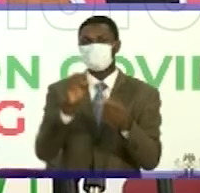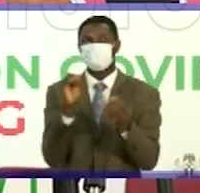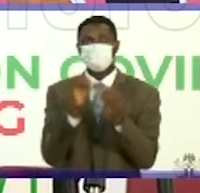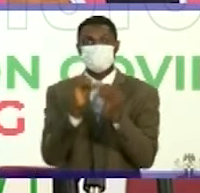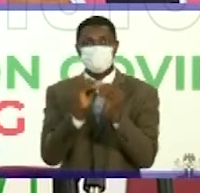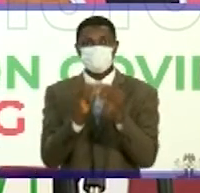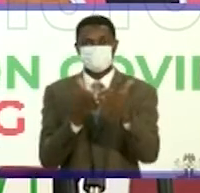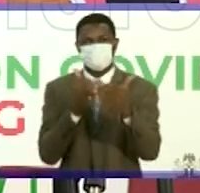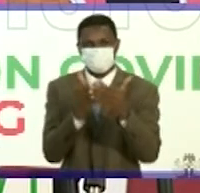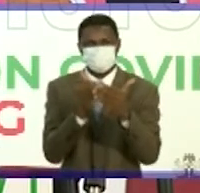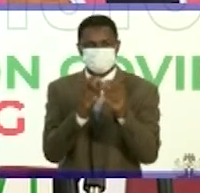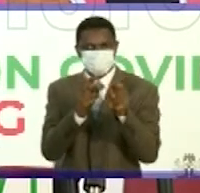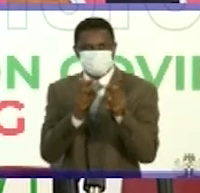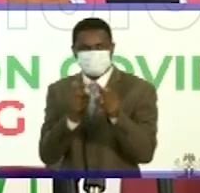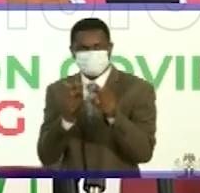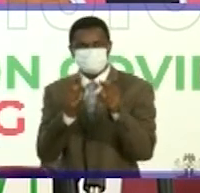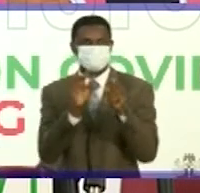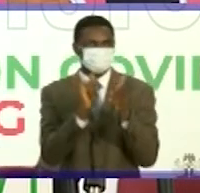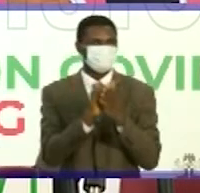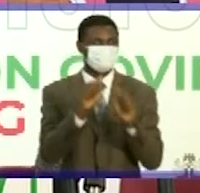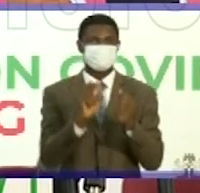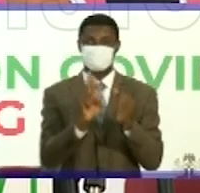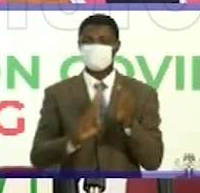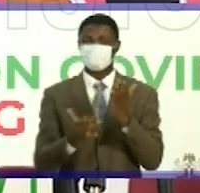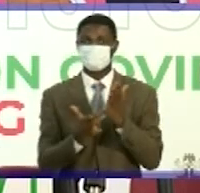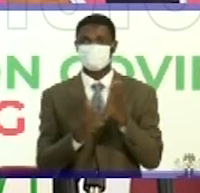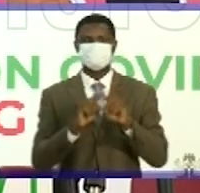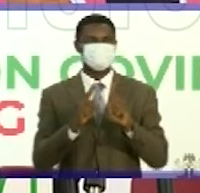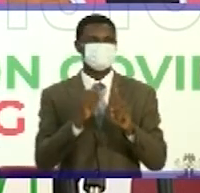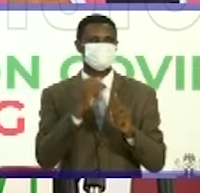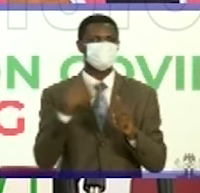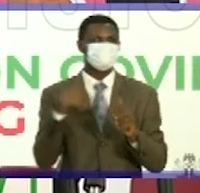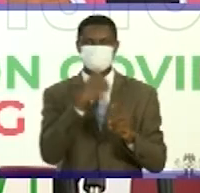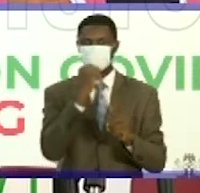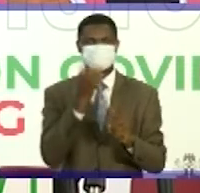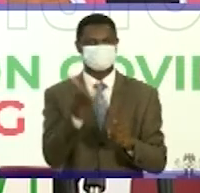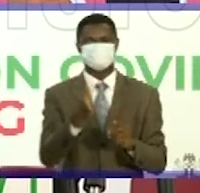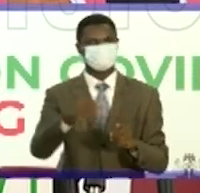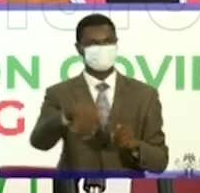use technology, which we haven't got to at this stage in time. But almost certainly,